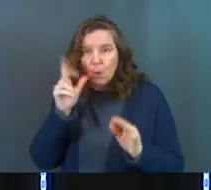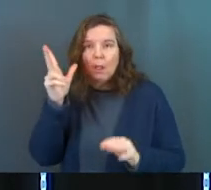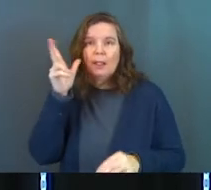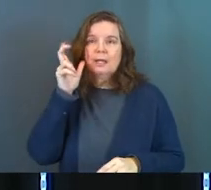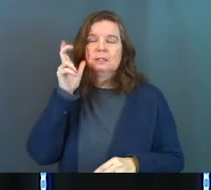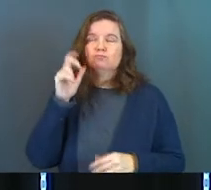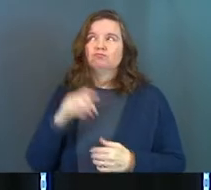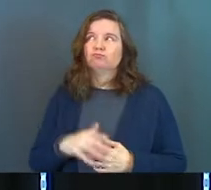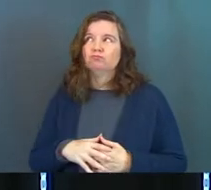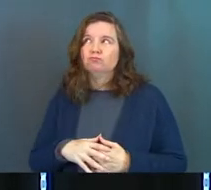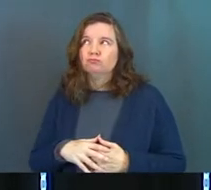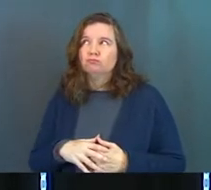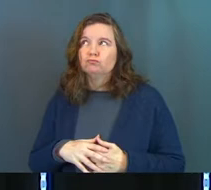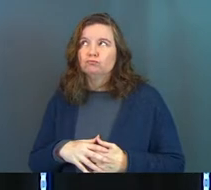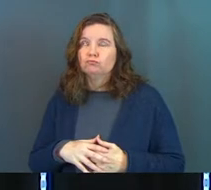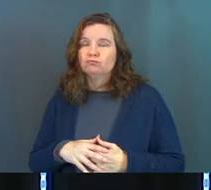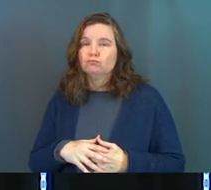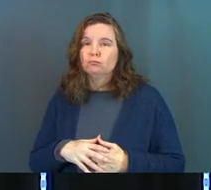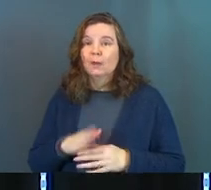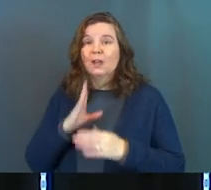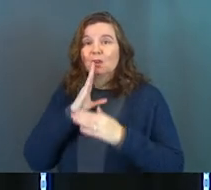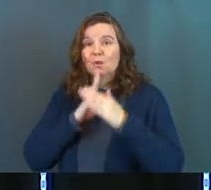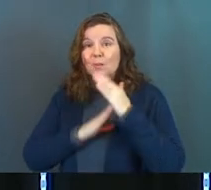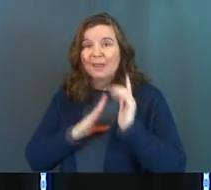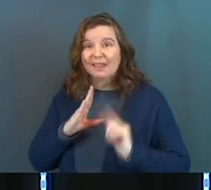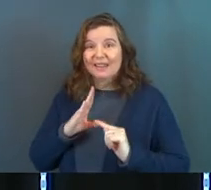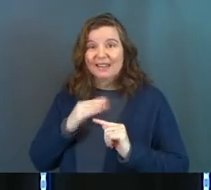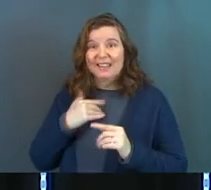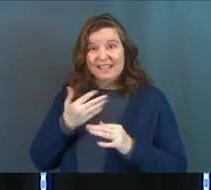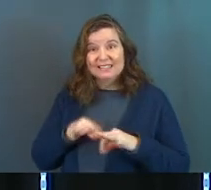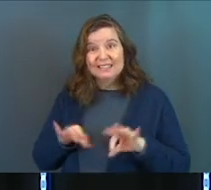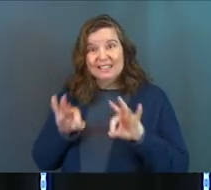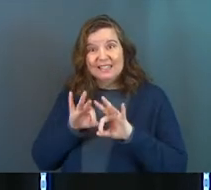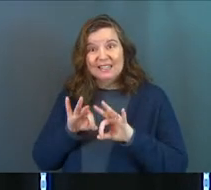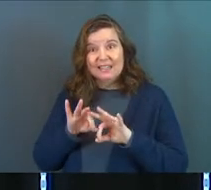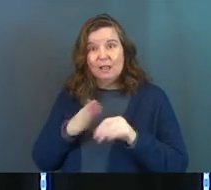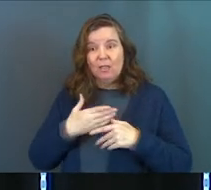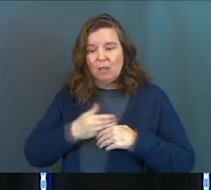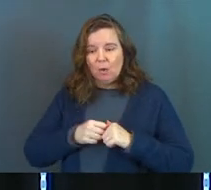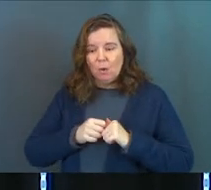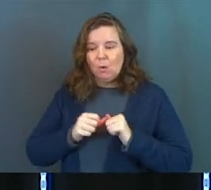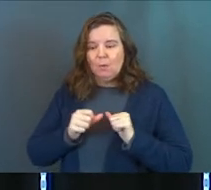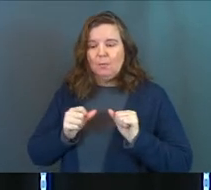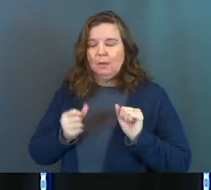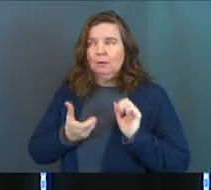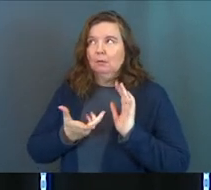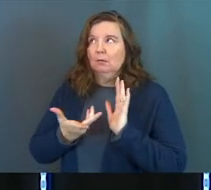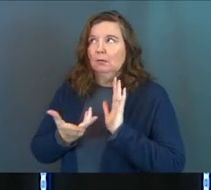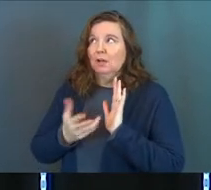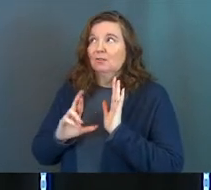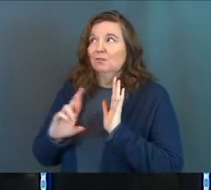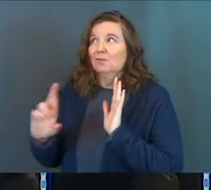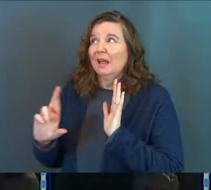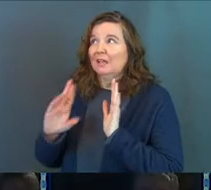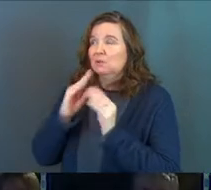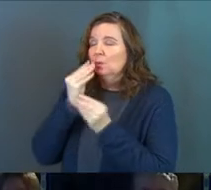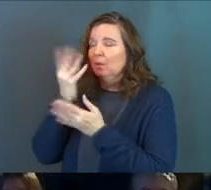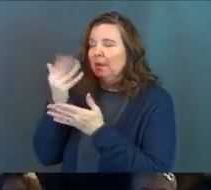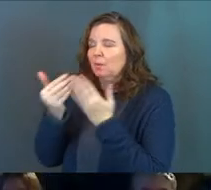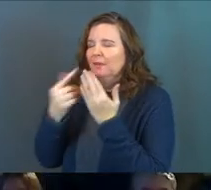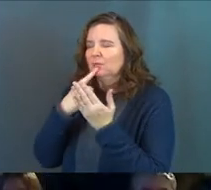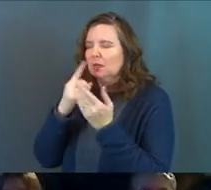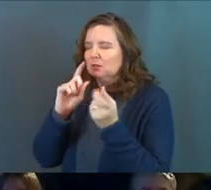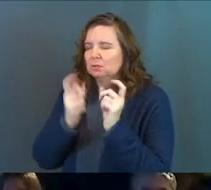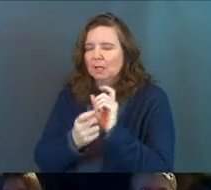listen. The humility is key. The openness. The readiness to obey his